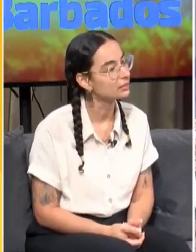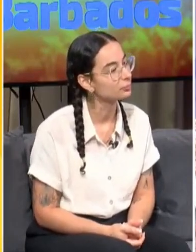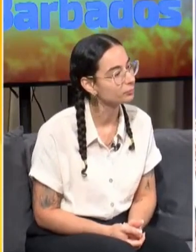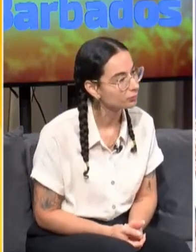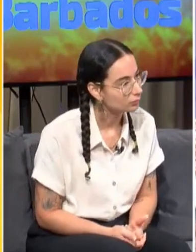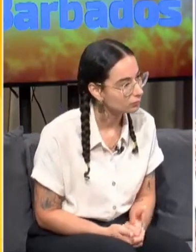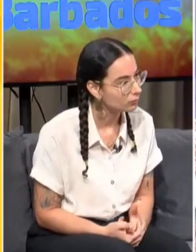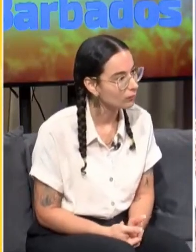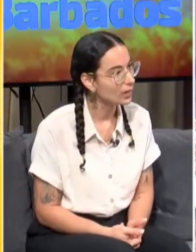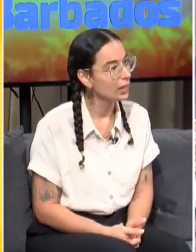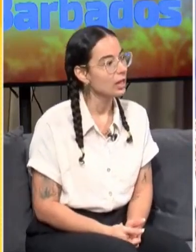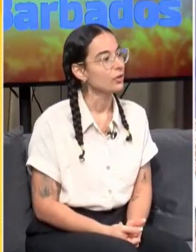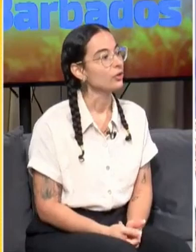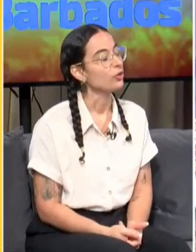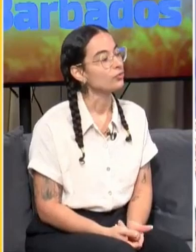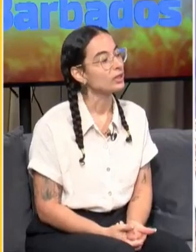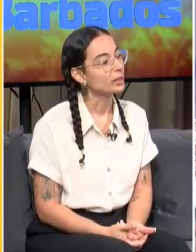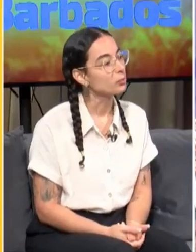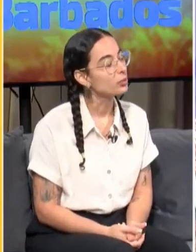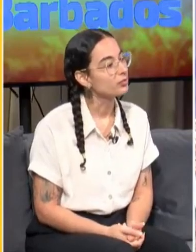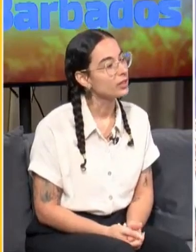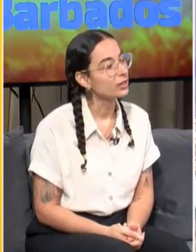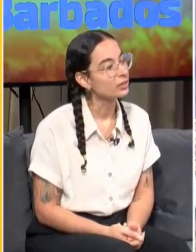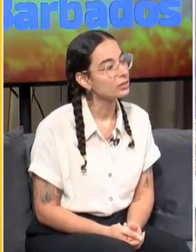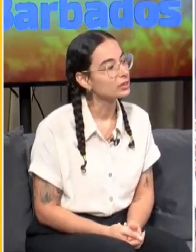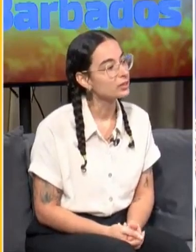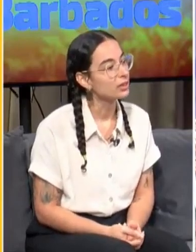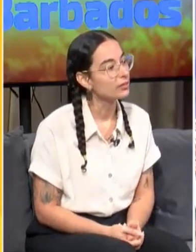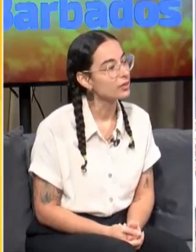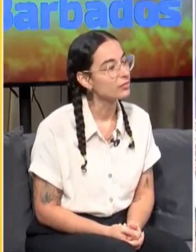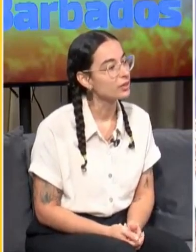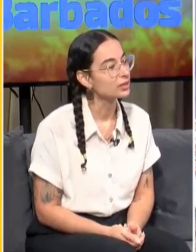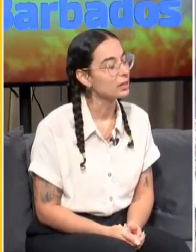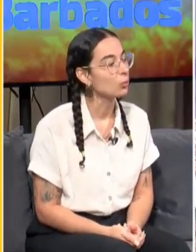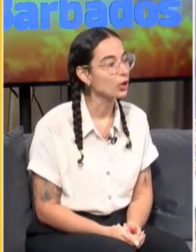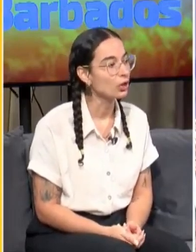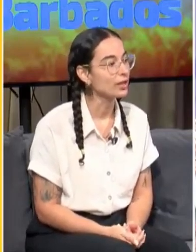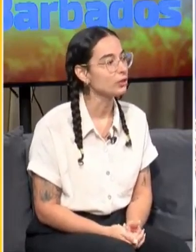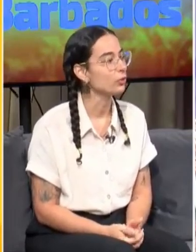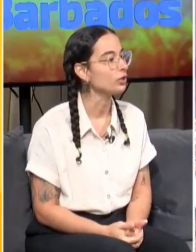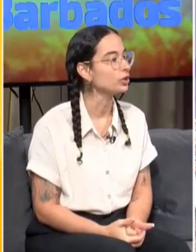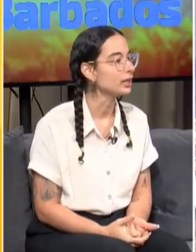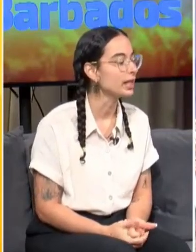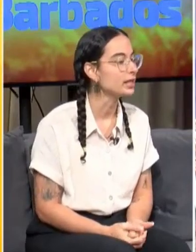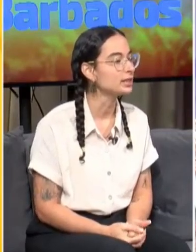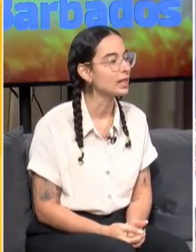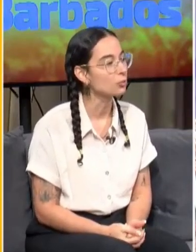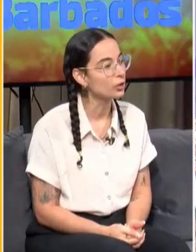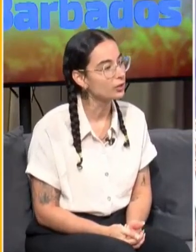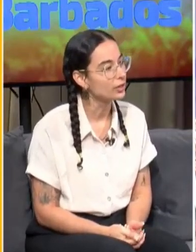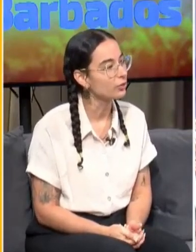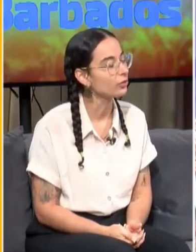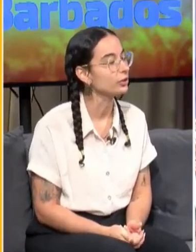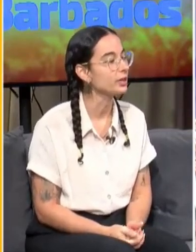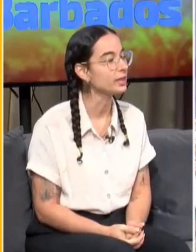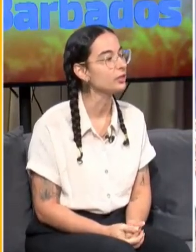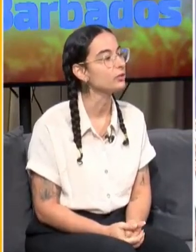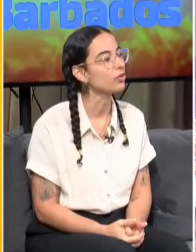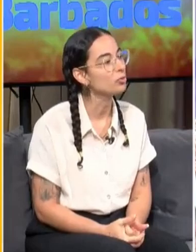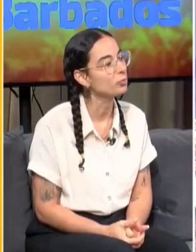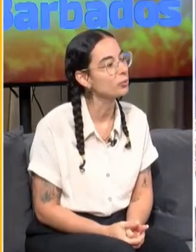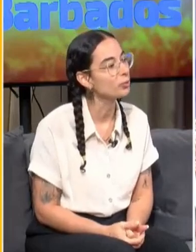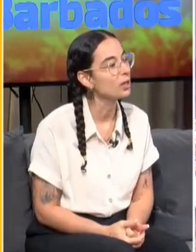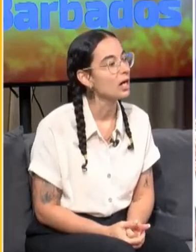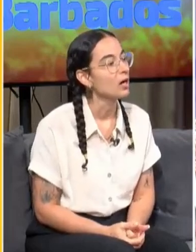access. For example, if there's a word that you don't understand, a signed word that you don't understand,